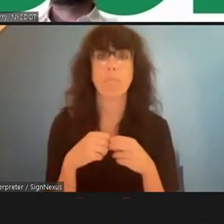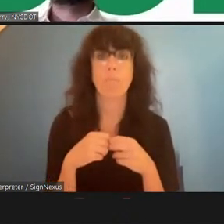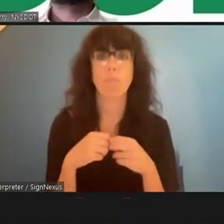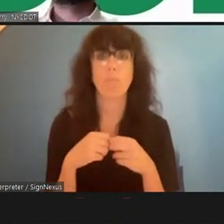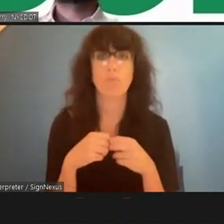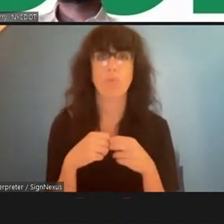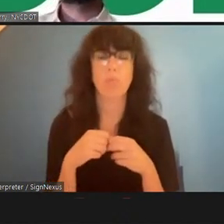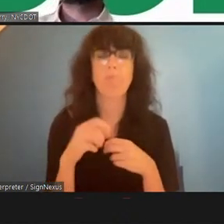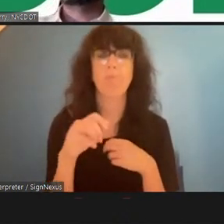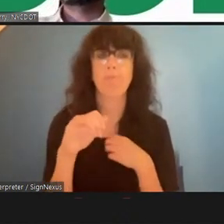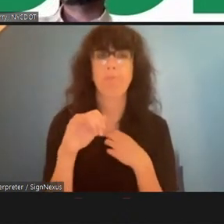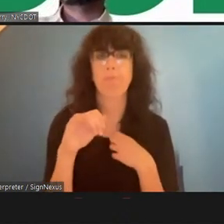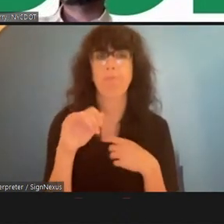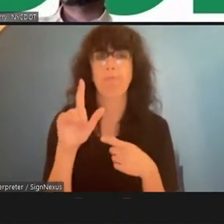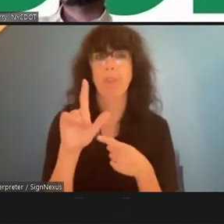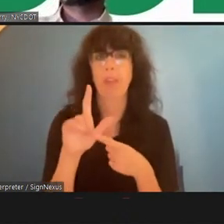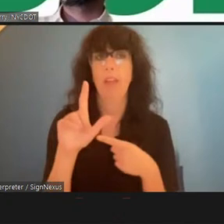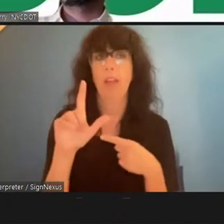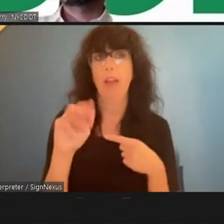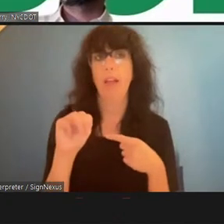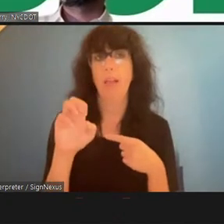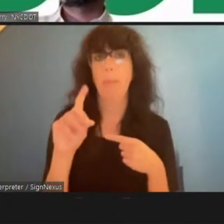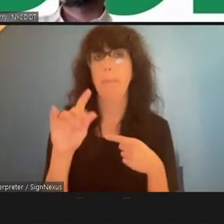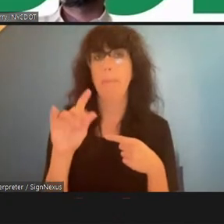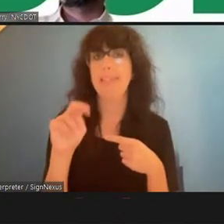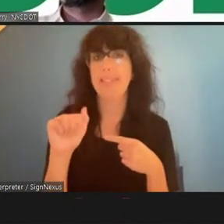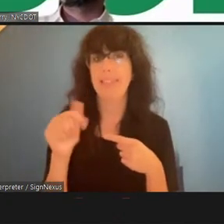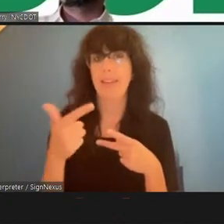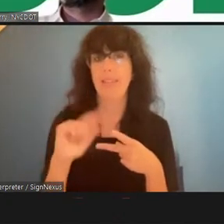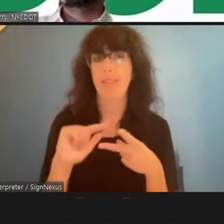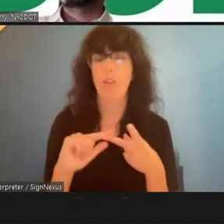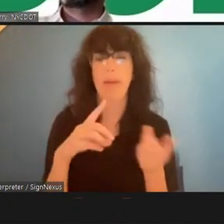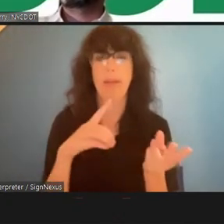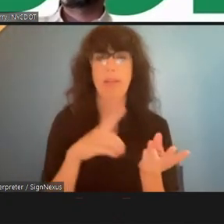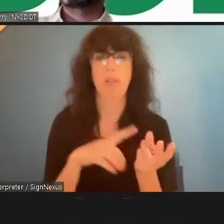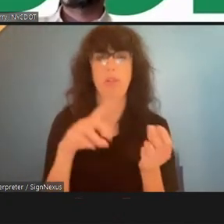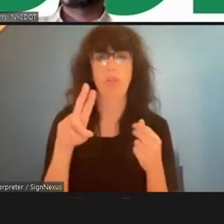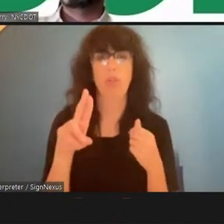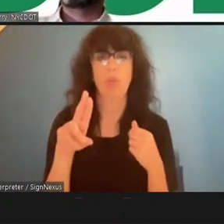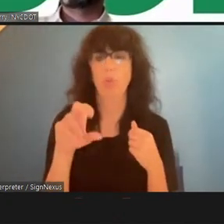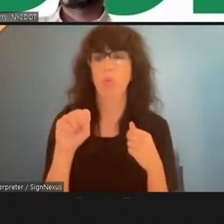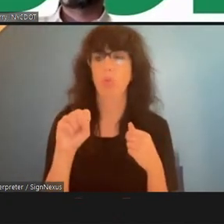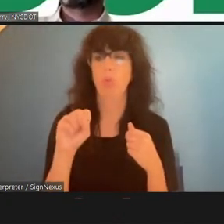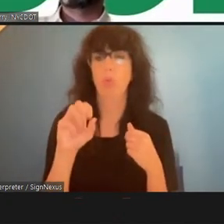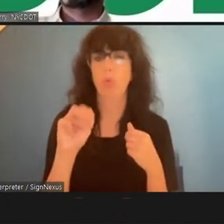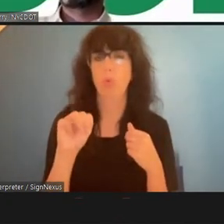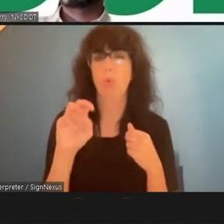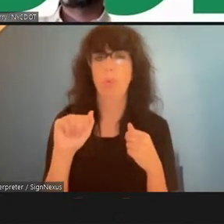our next speaker is elle medina followed by dr usma go